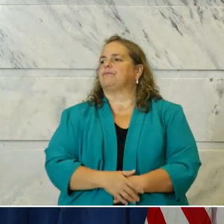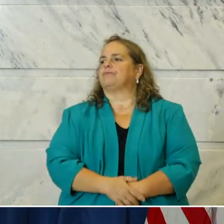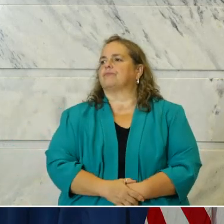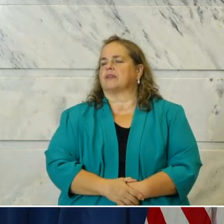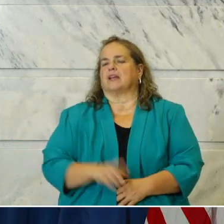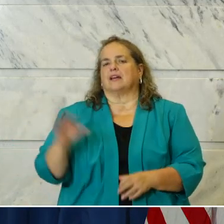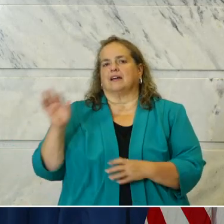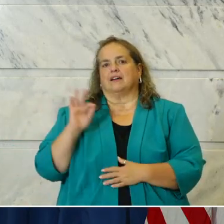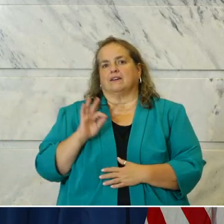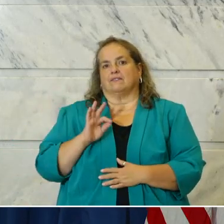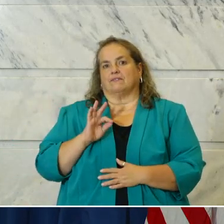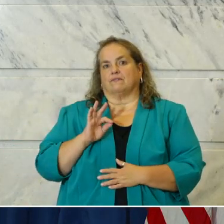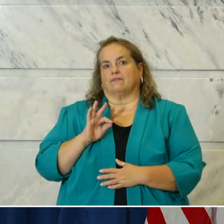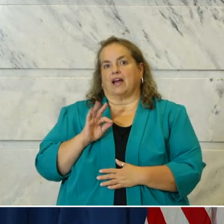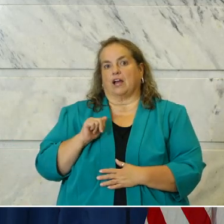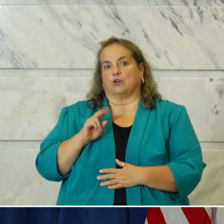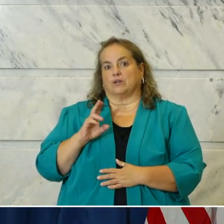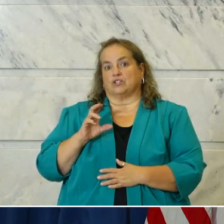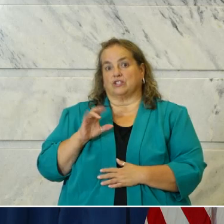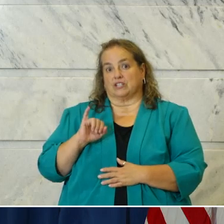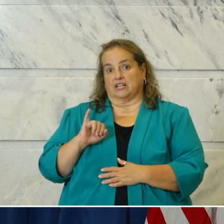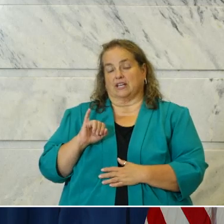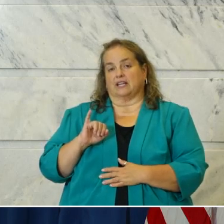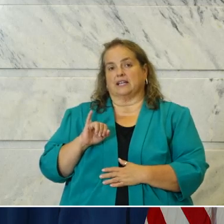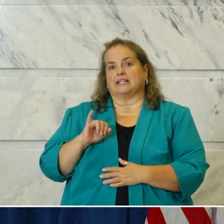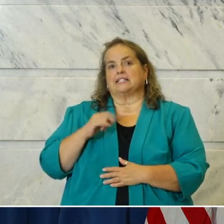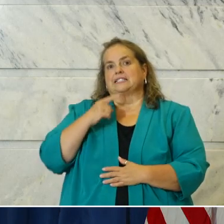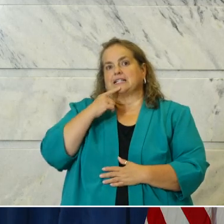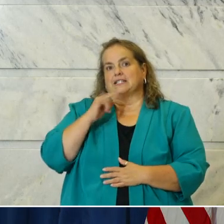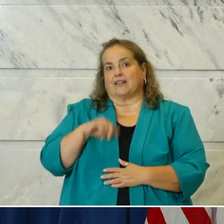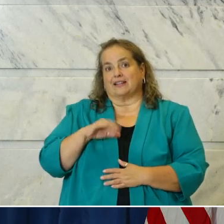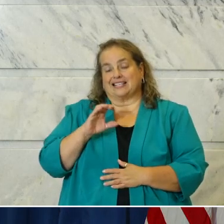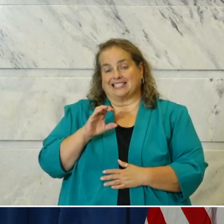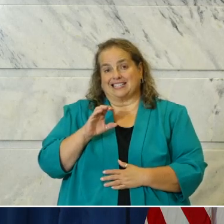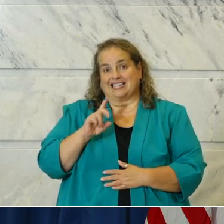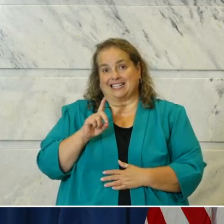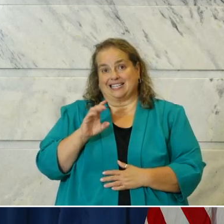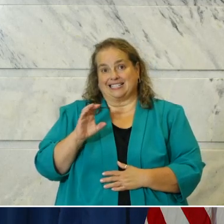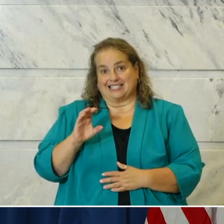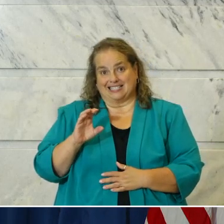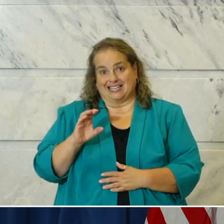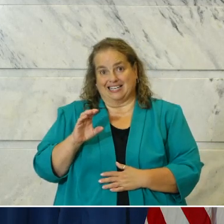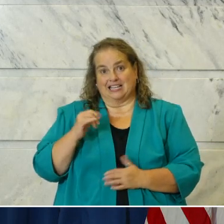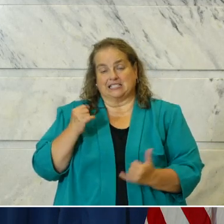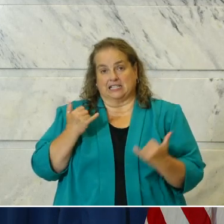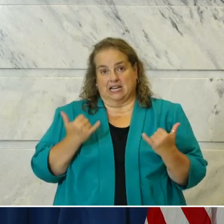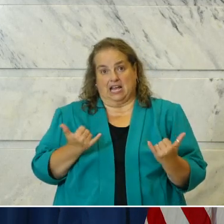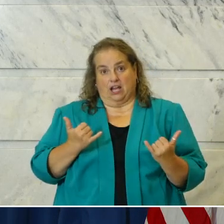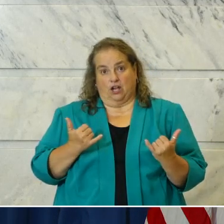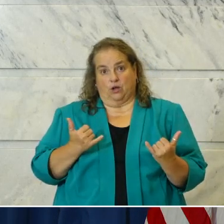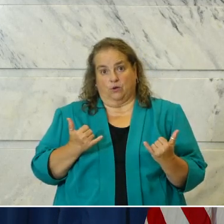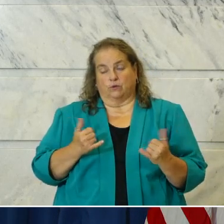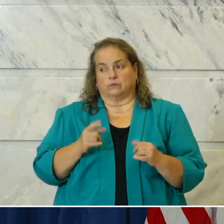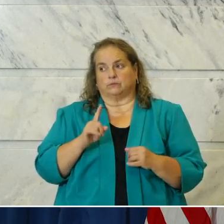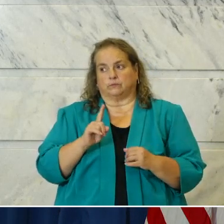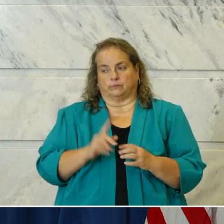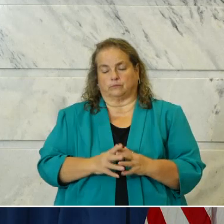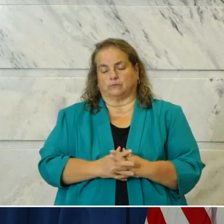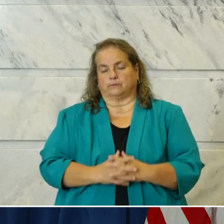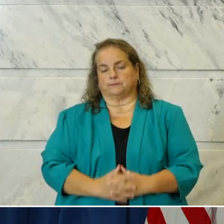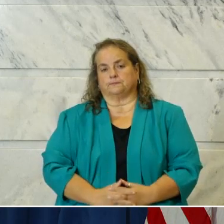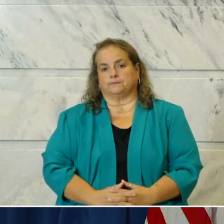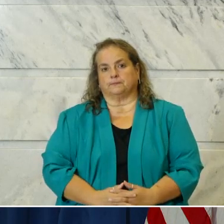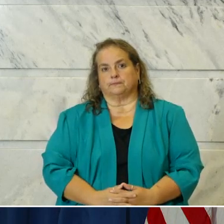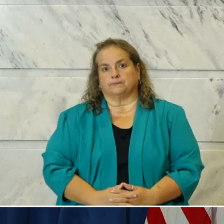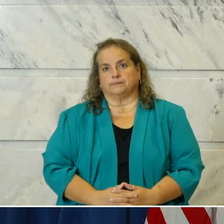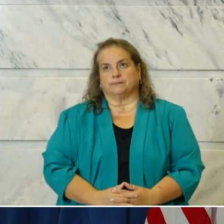governors to speed up their permit applications, vaccine distribution ready by November 1st. And the record for vaccine